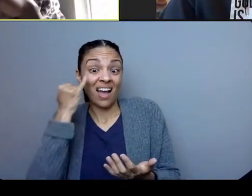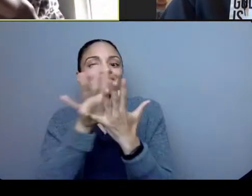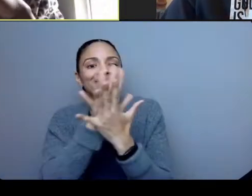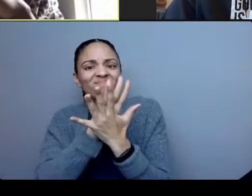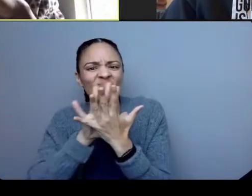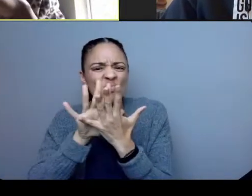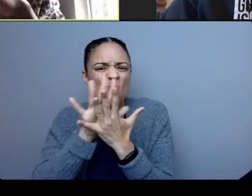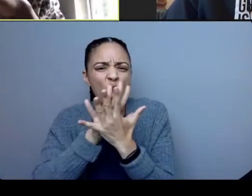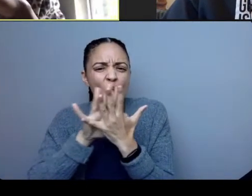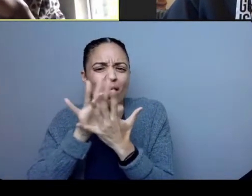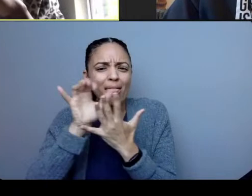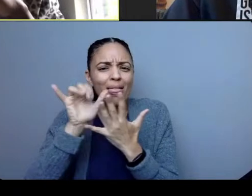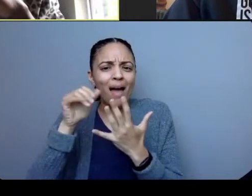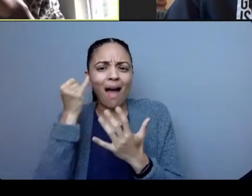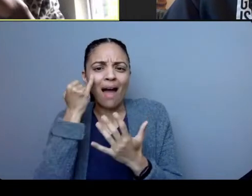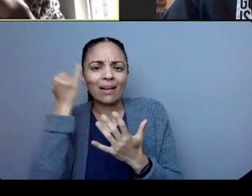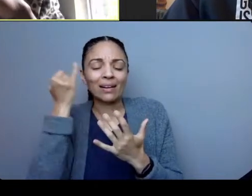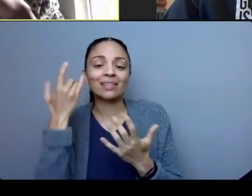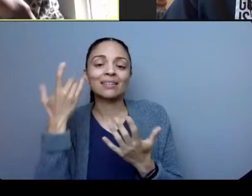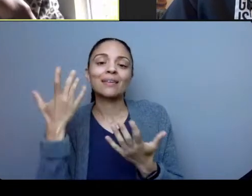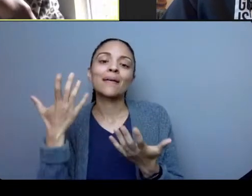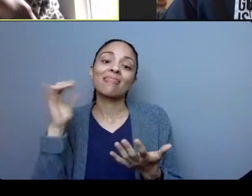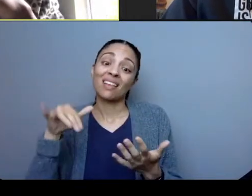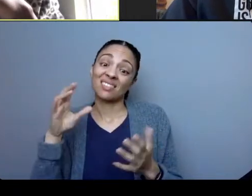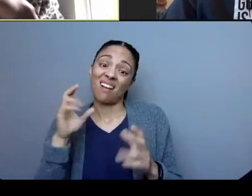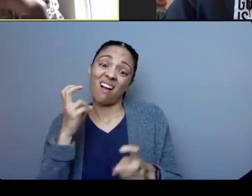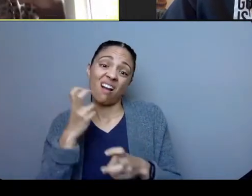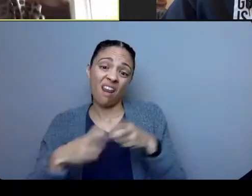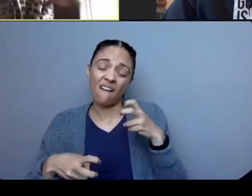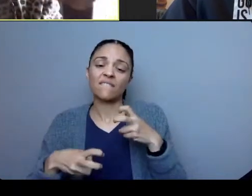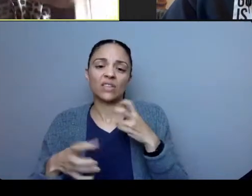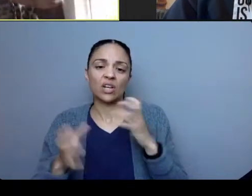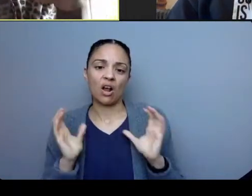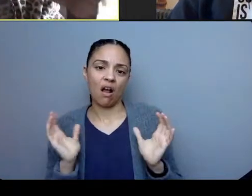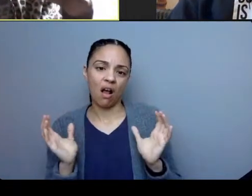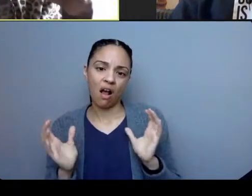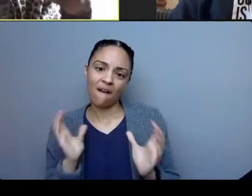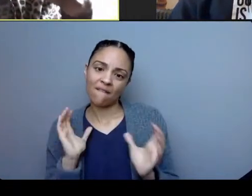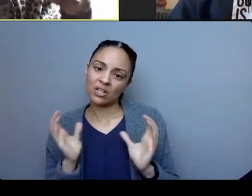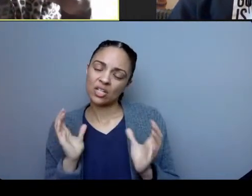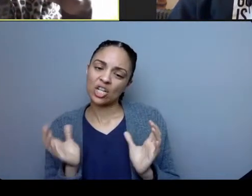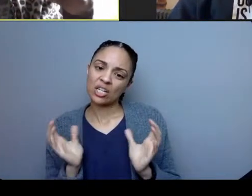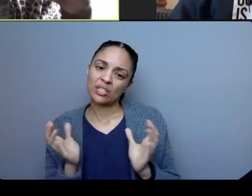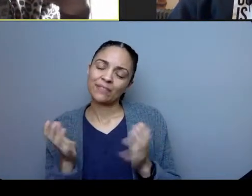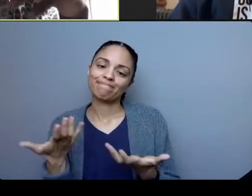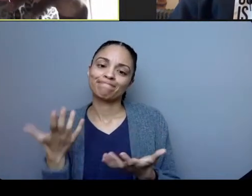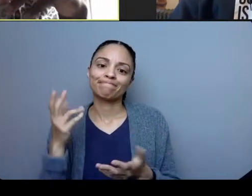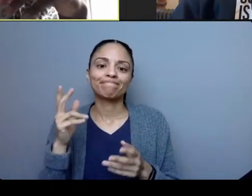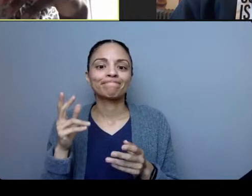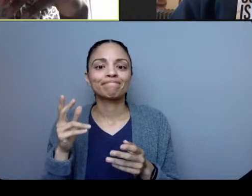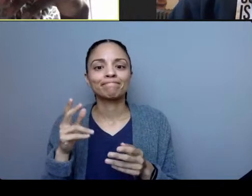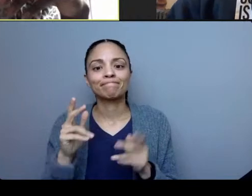have about street dance and and the umbrella of hip hop culture, because